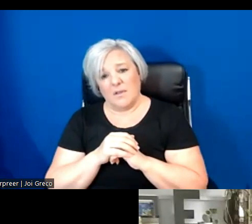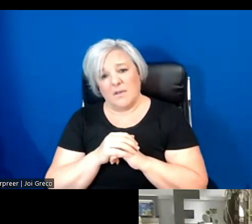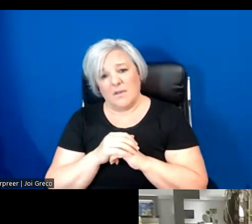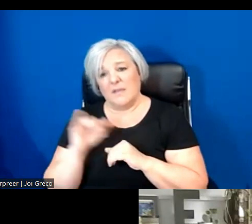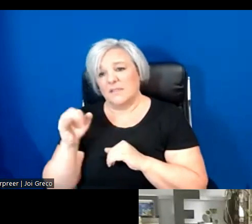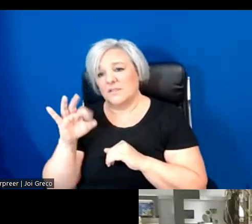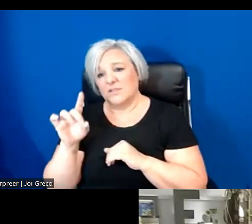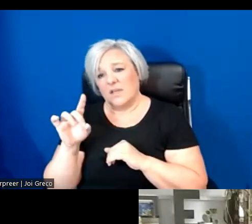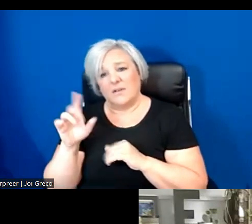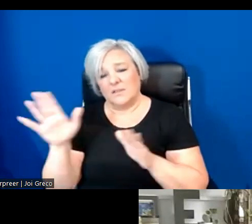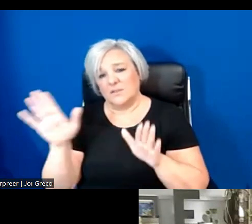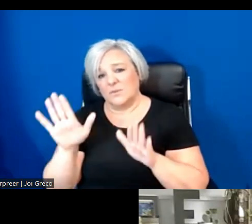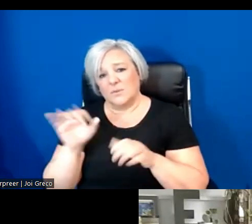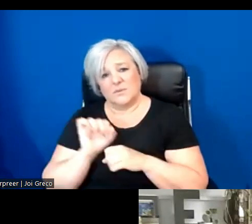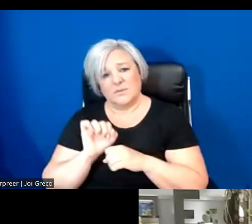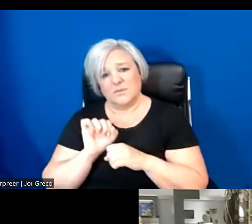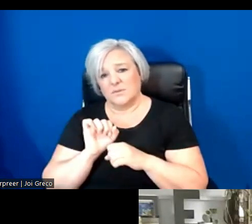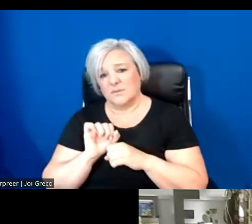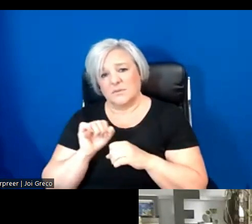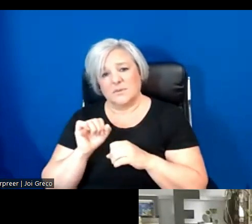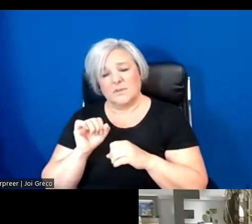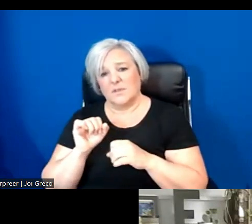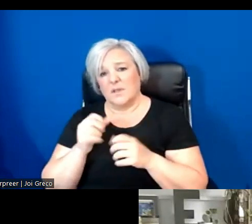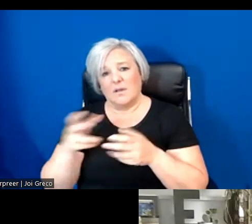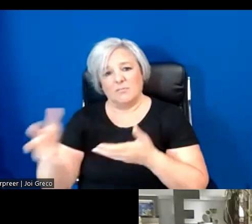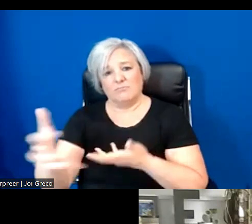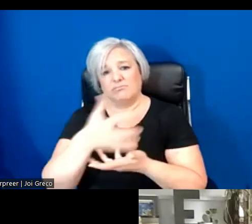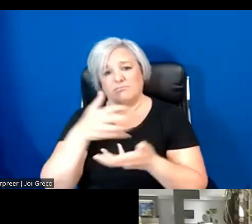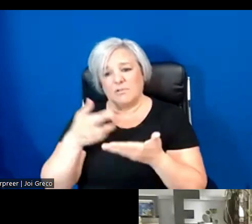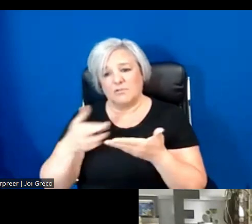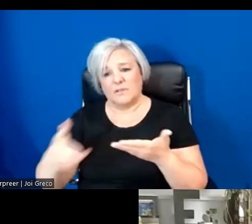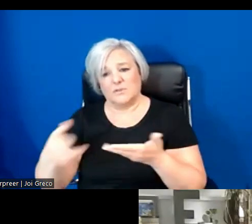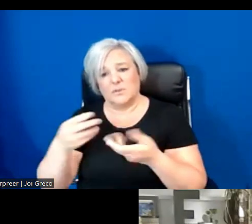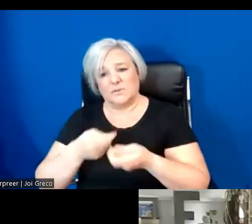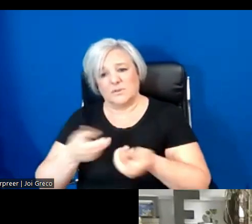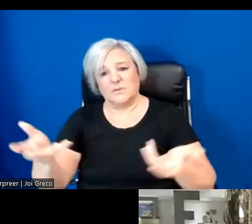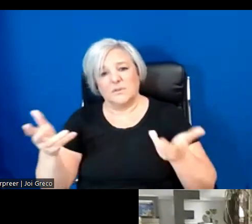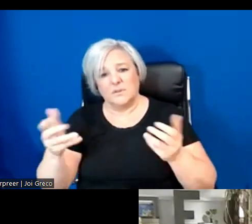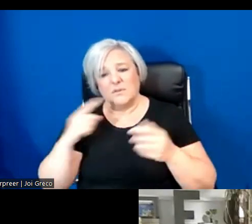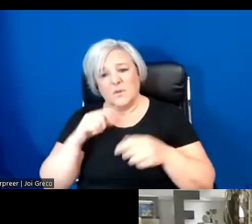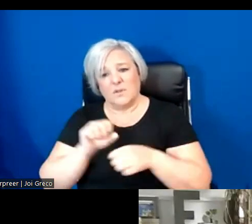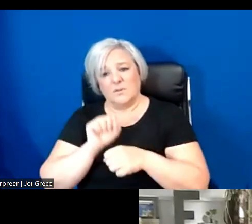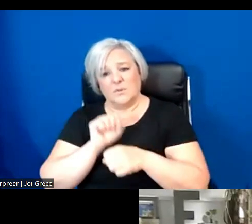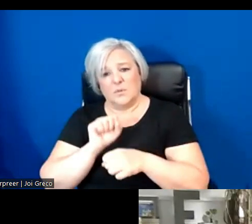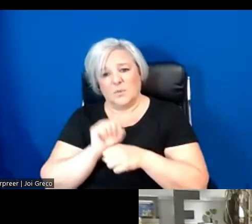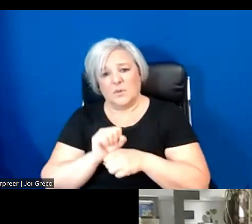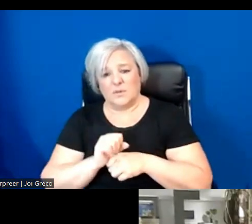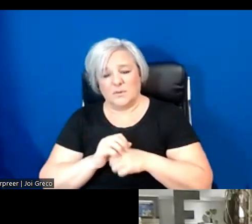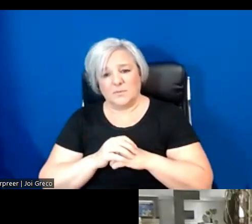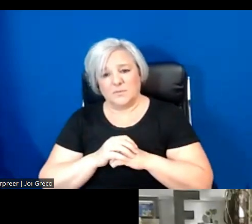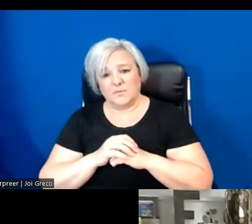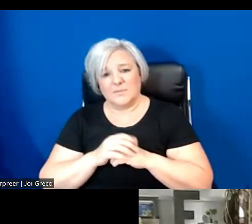Jared's just done an amazing job of braiding resources from all over to do this work. And